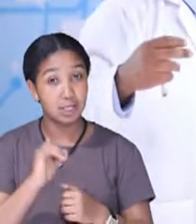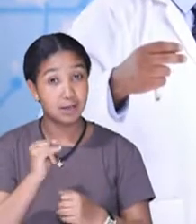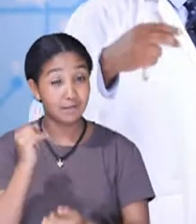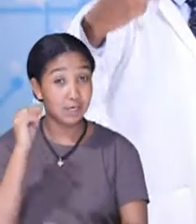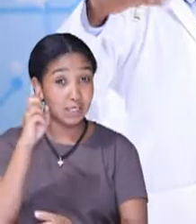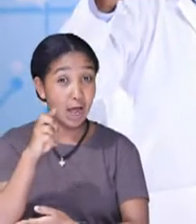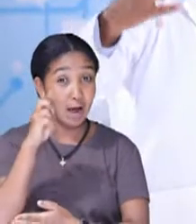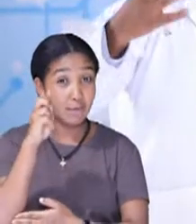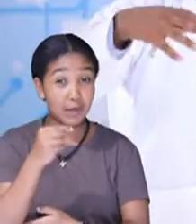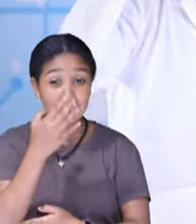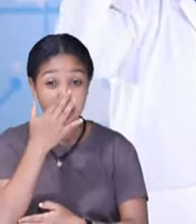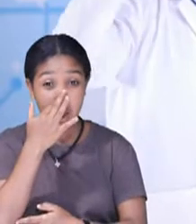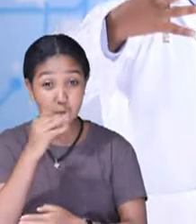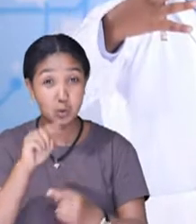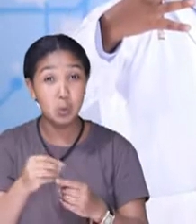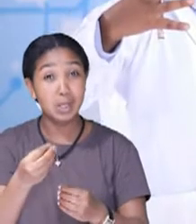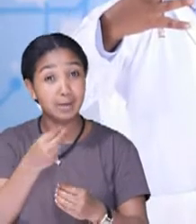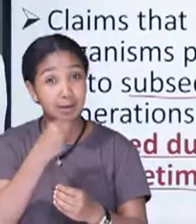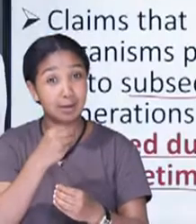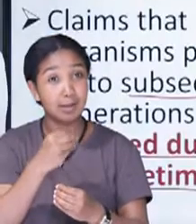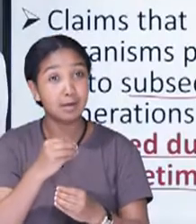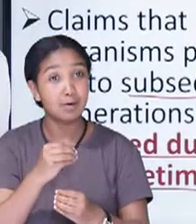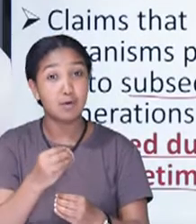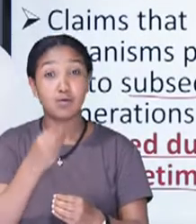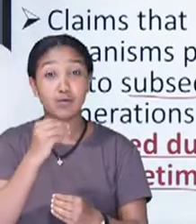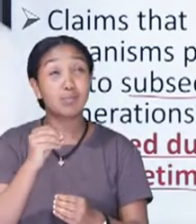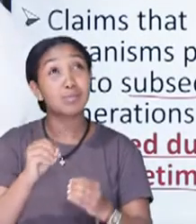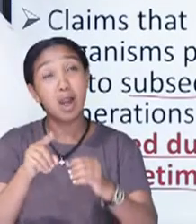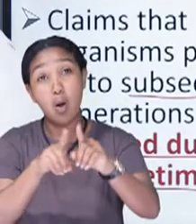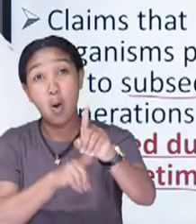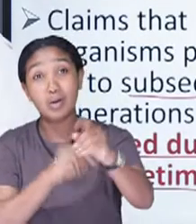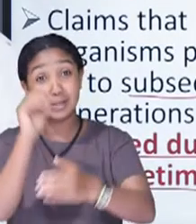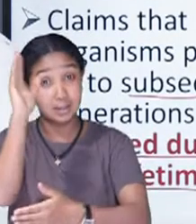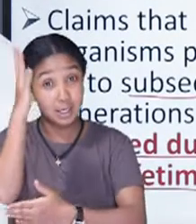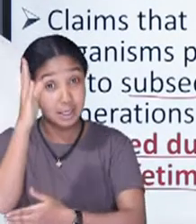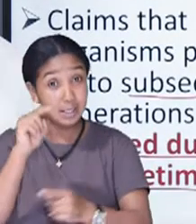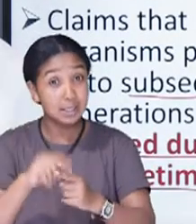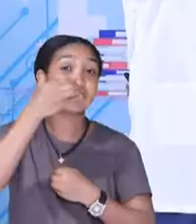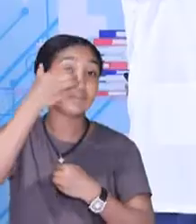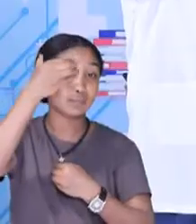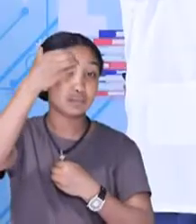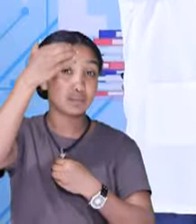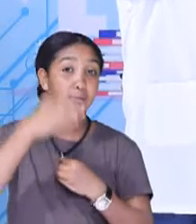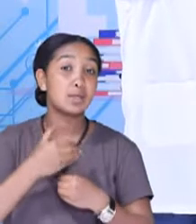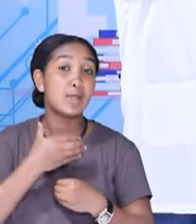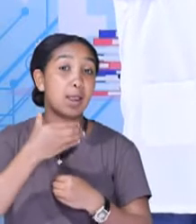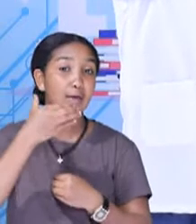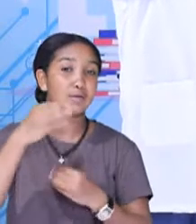a giraffe experiences to eat food from the longer trees, they extend their